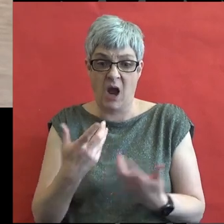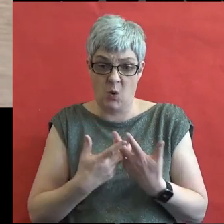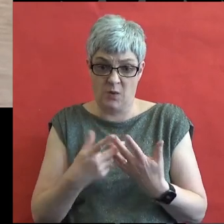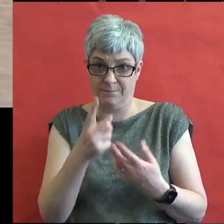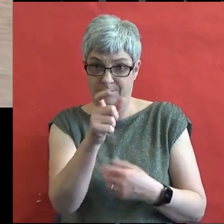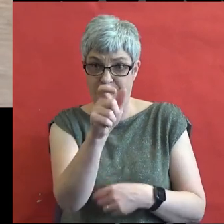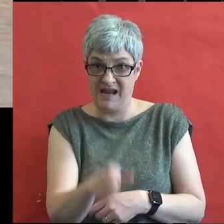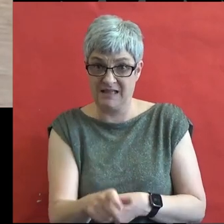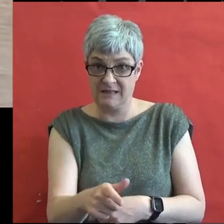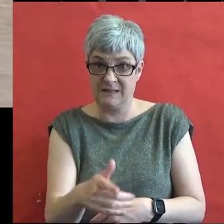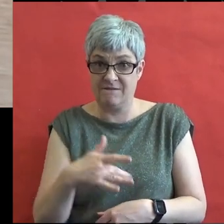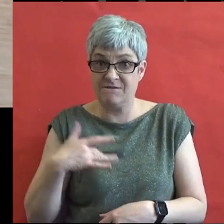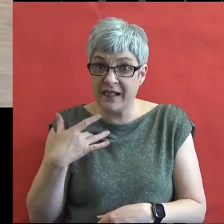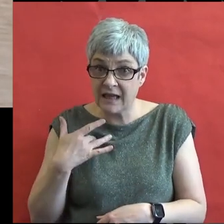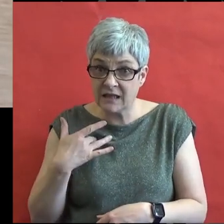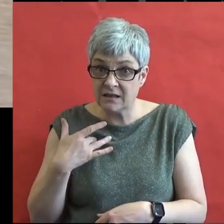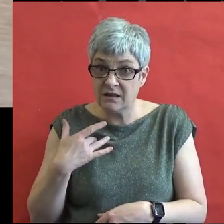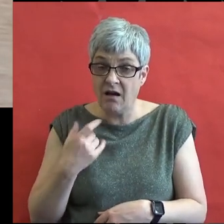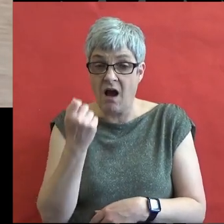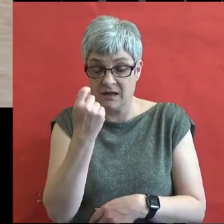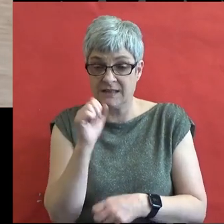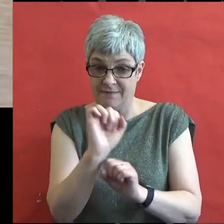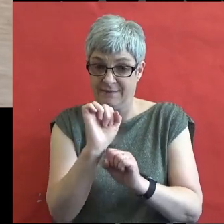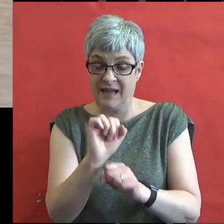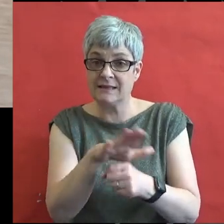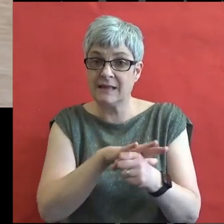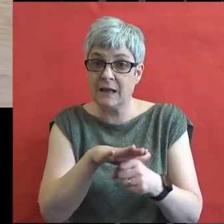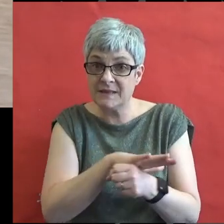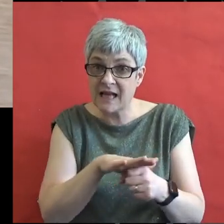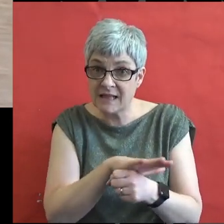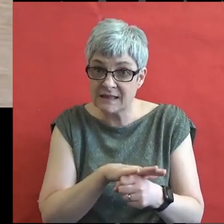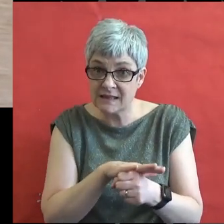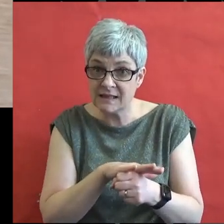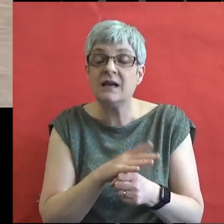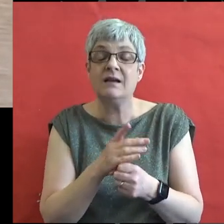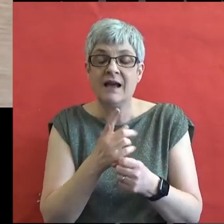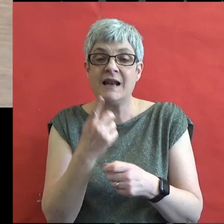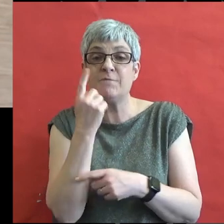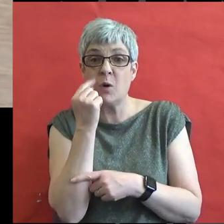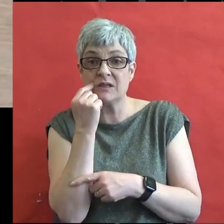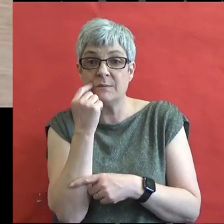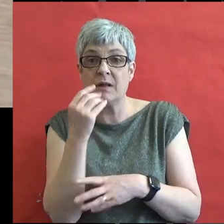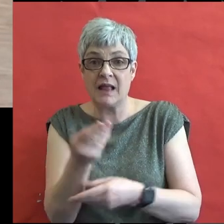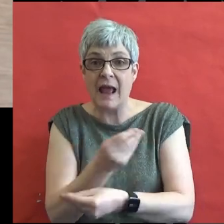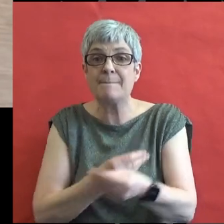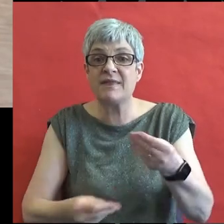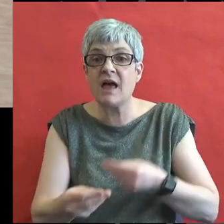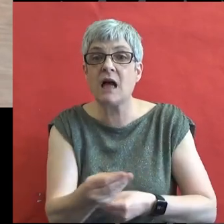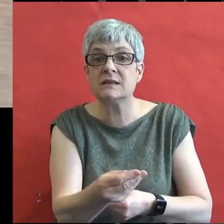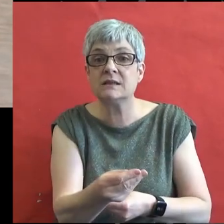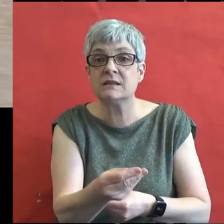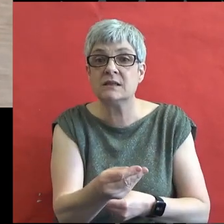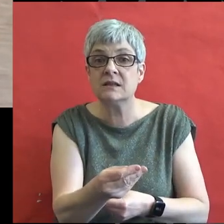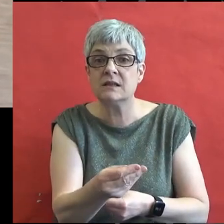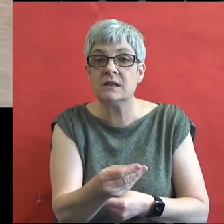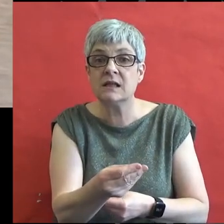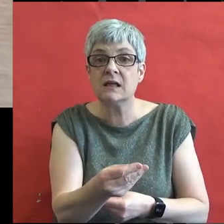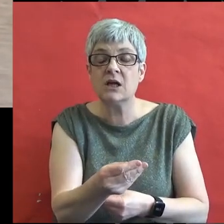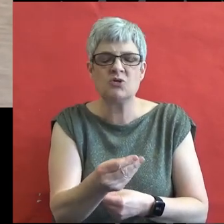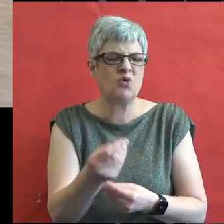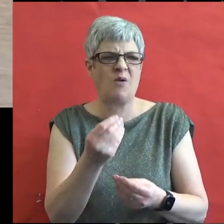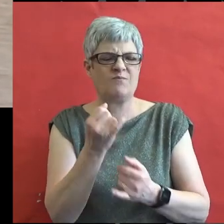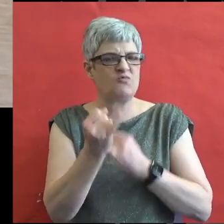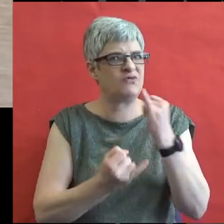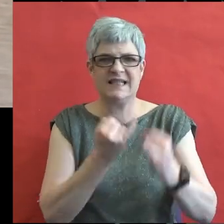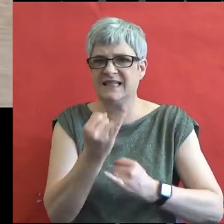Understand the circumstances that they're in. And if possible, empathise. Not criticise that